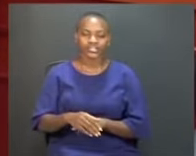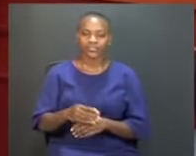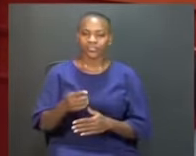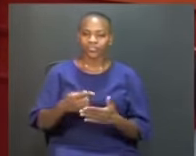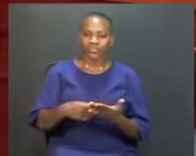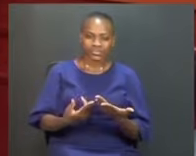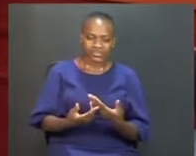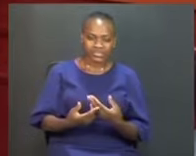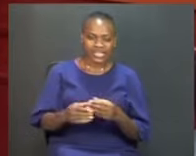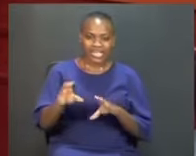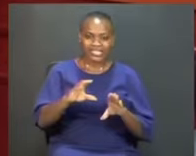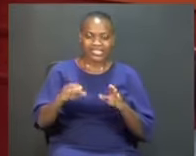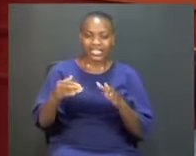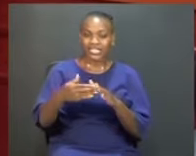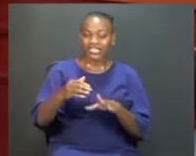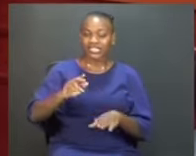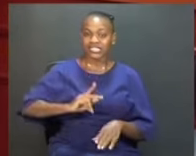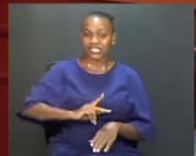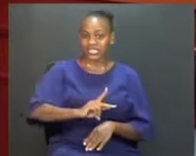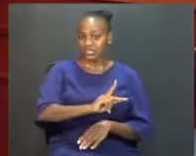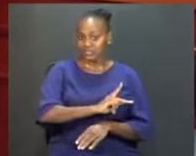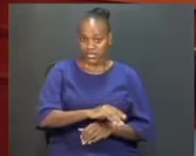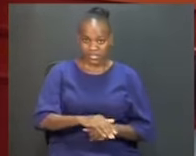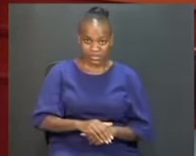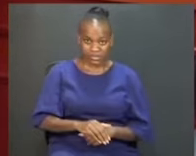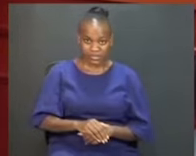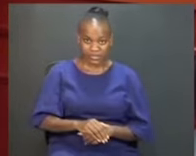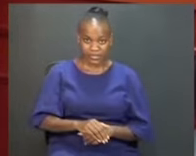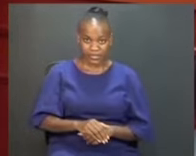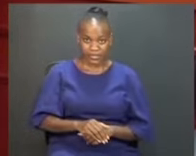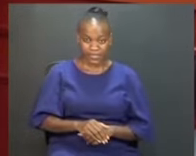privilege. 31O